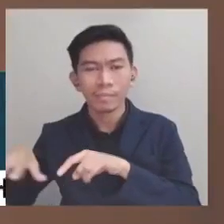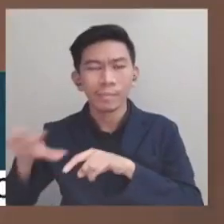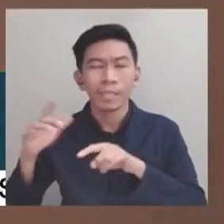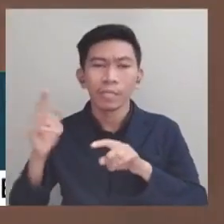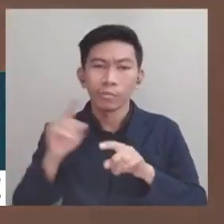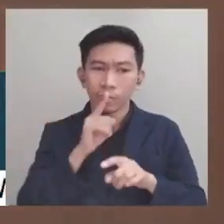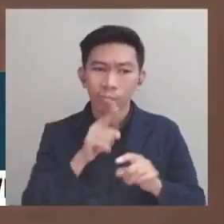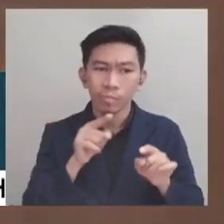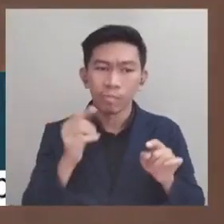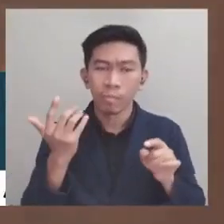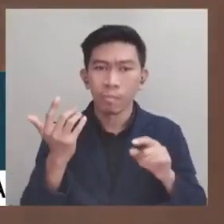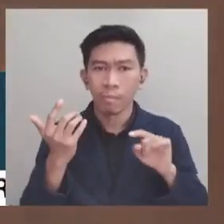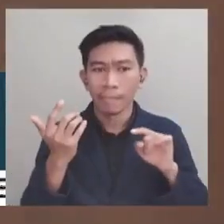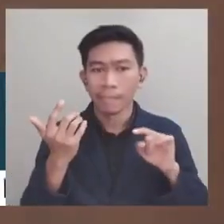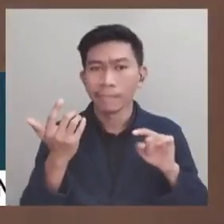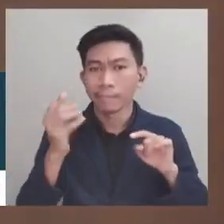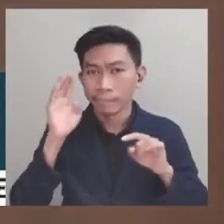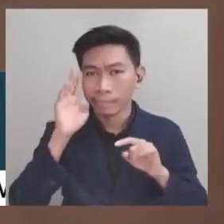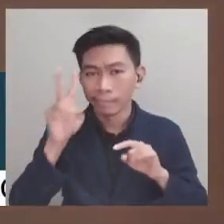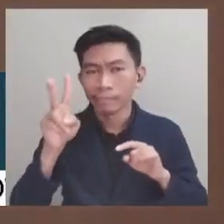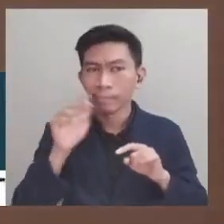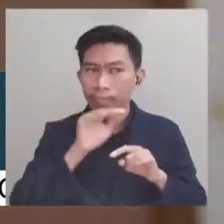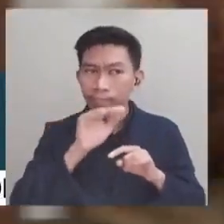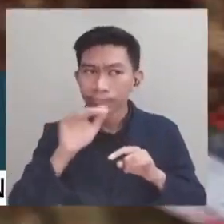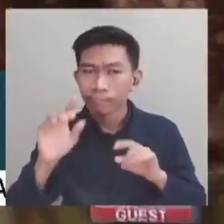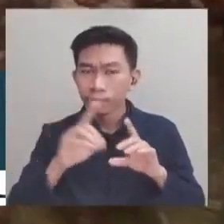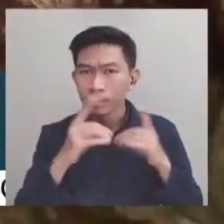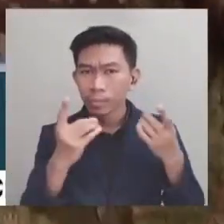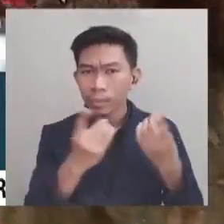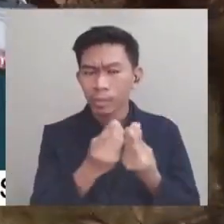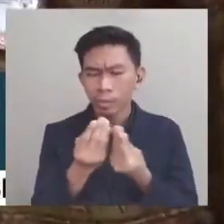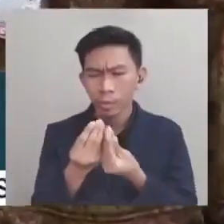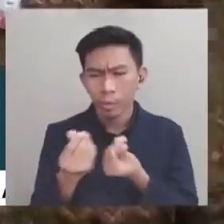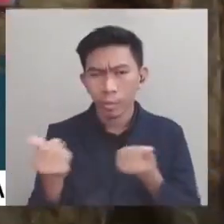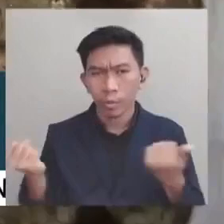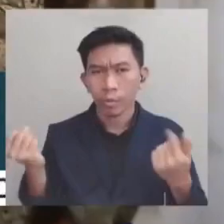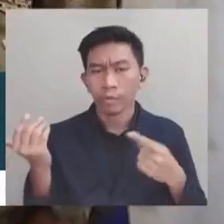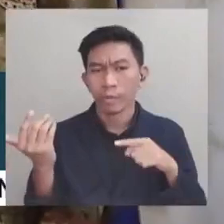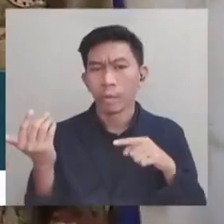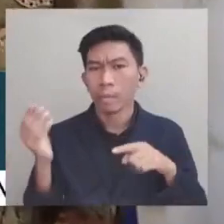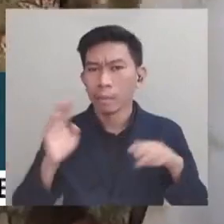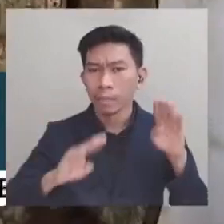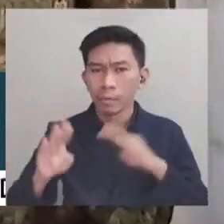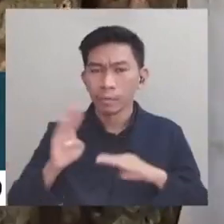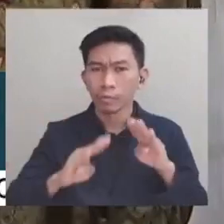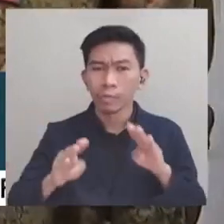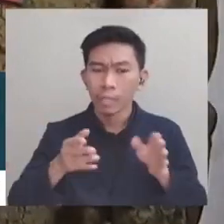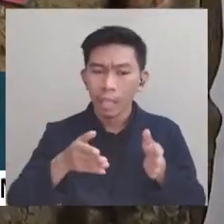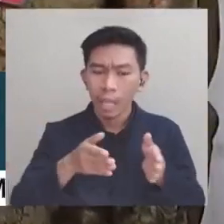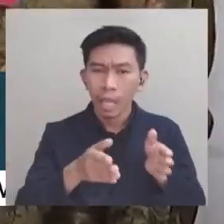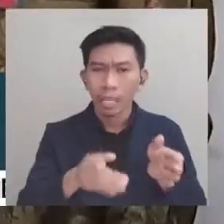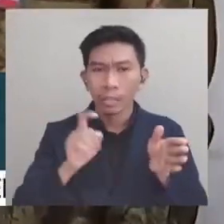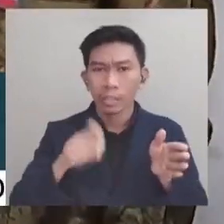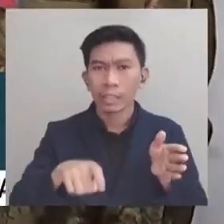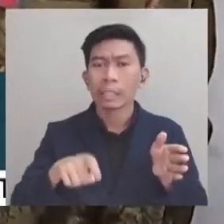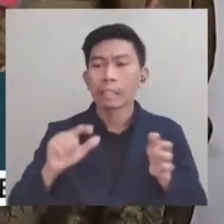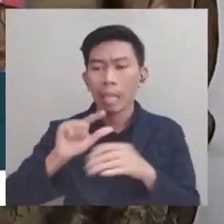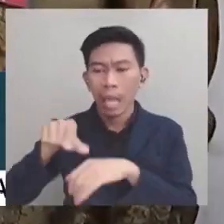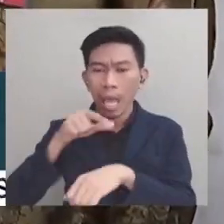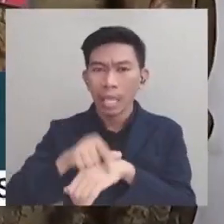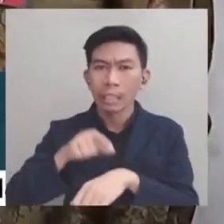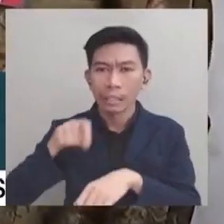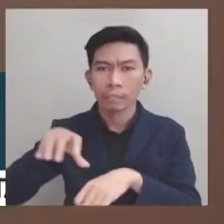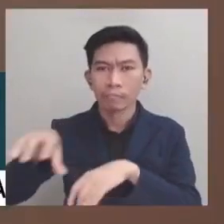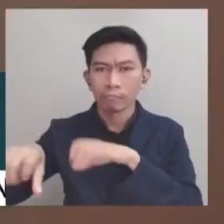relevant agencies and offices to solve problems related to the right-of-way, which includes the need for land acquisition and the relocation of